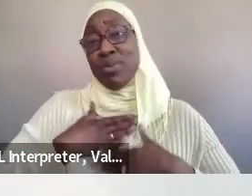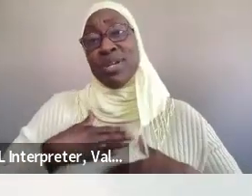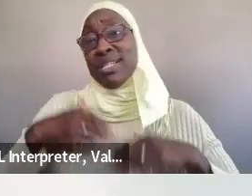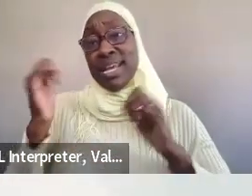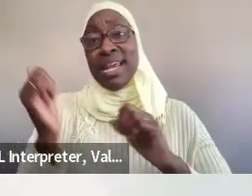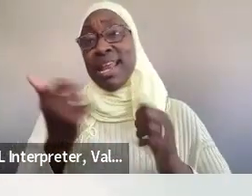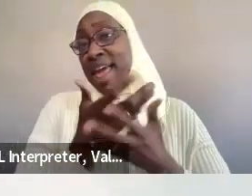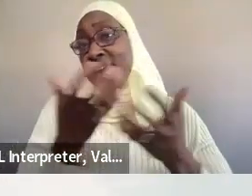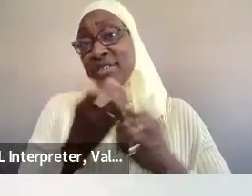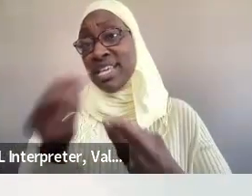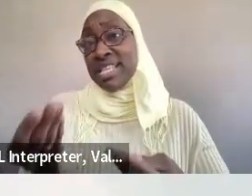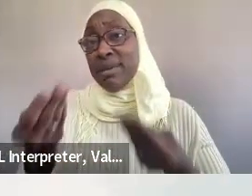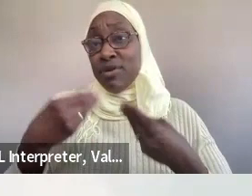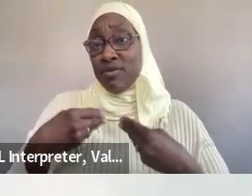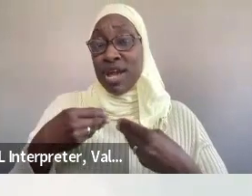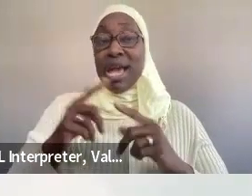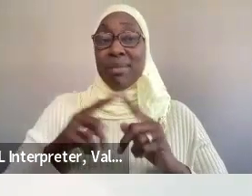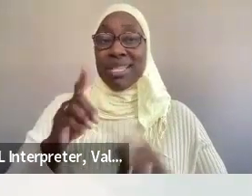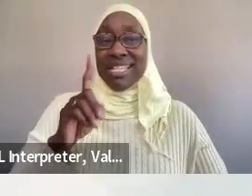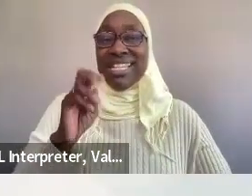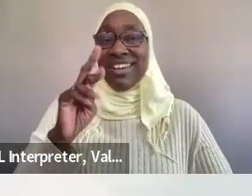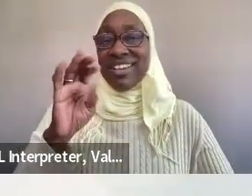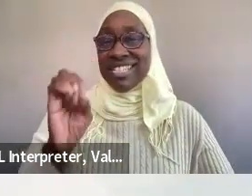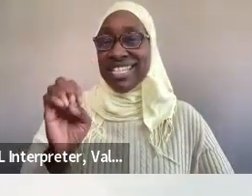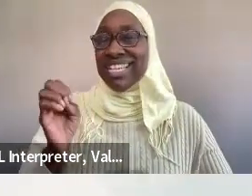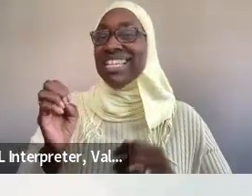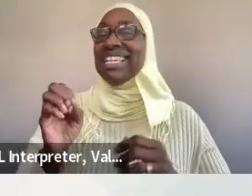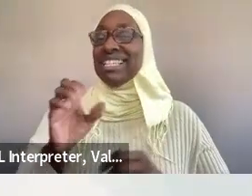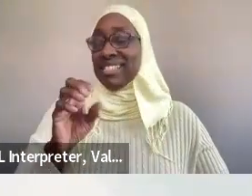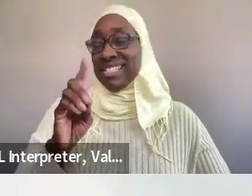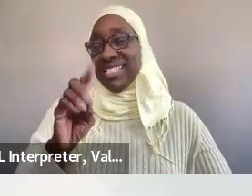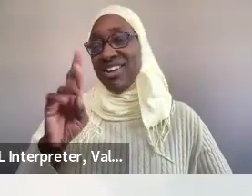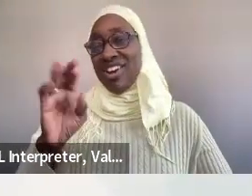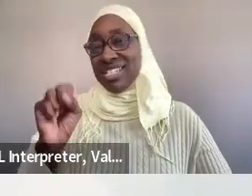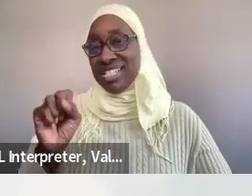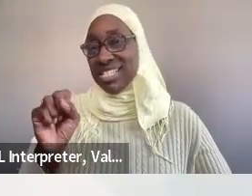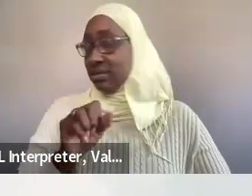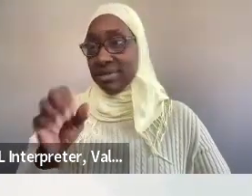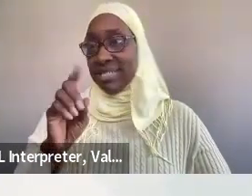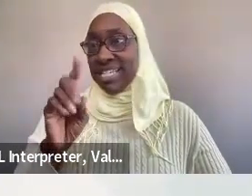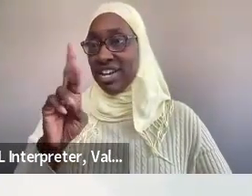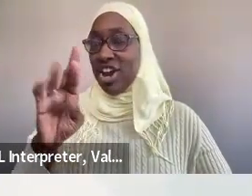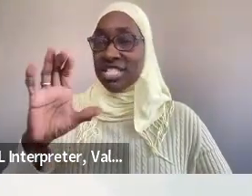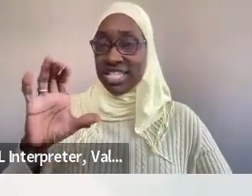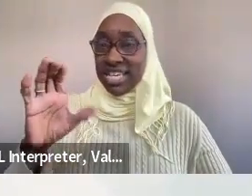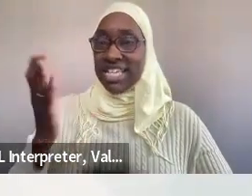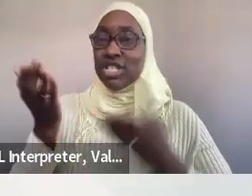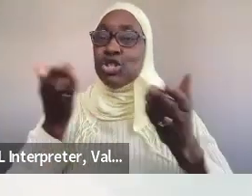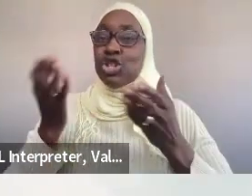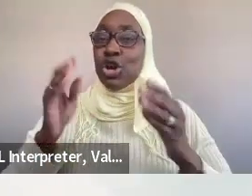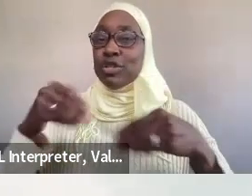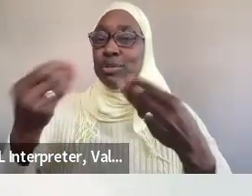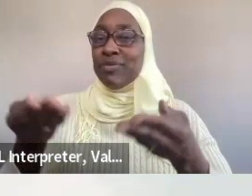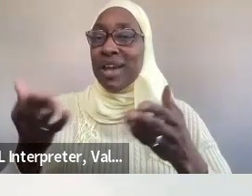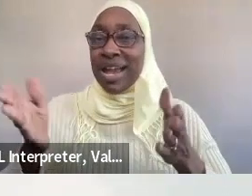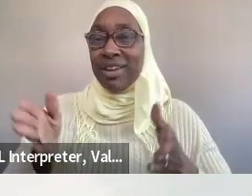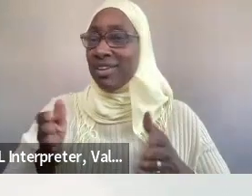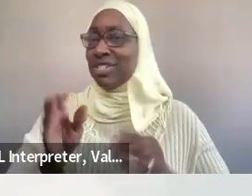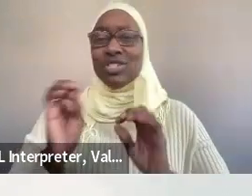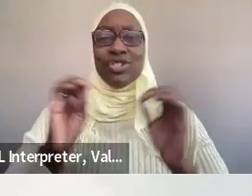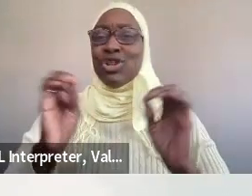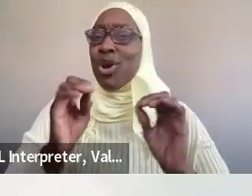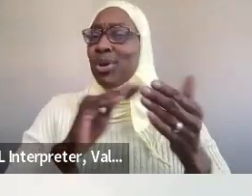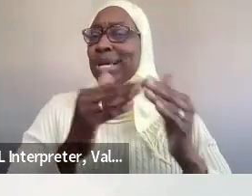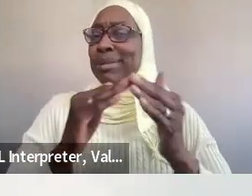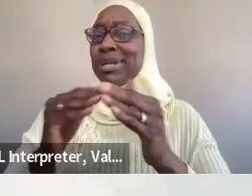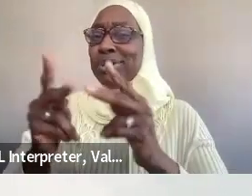is simply a service provider. They're not a community space where disabled students can hang out and create friendships